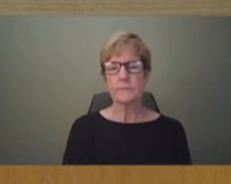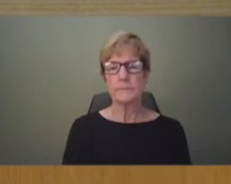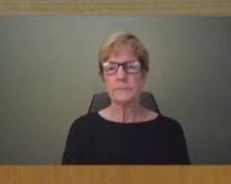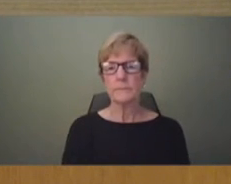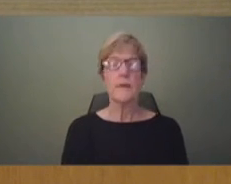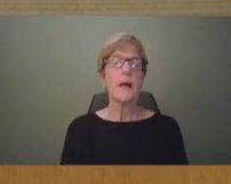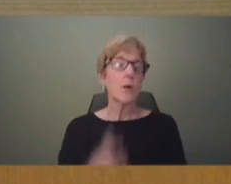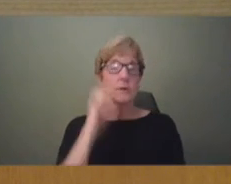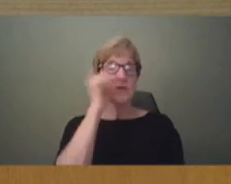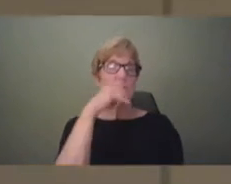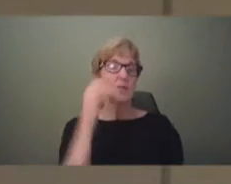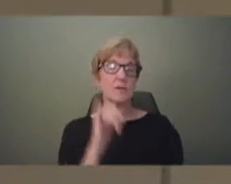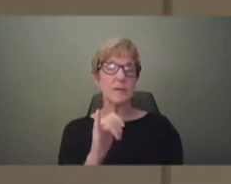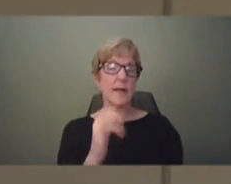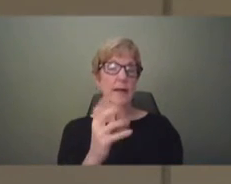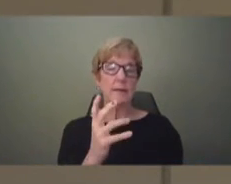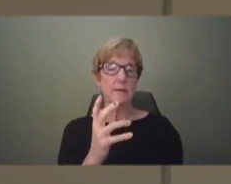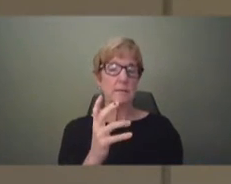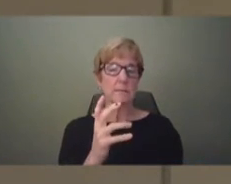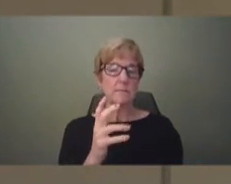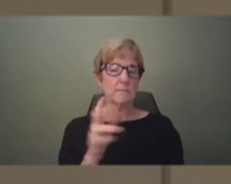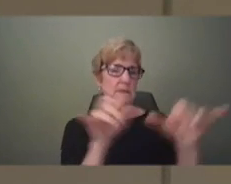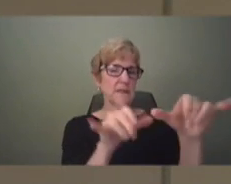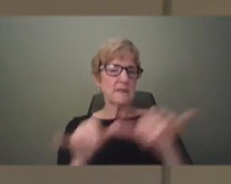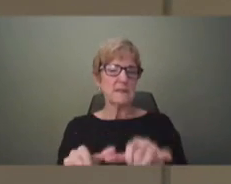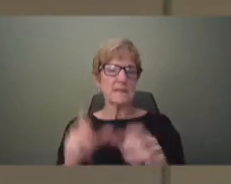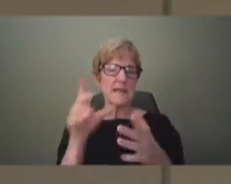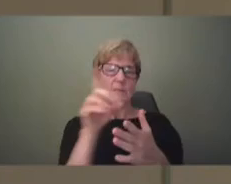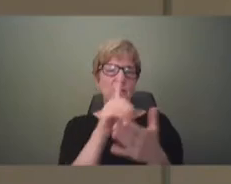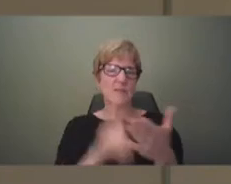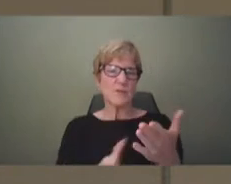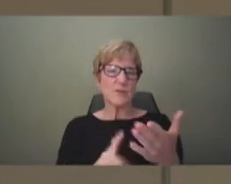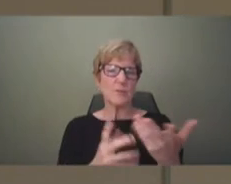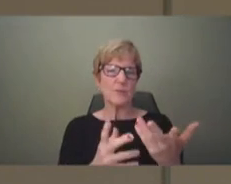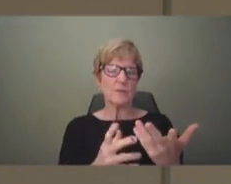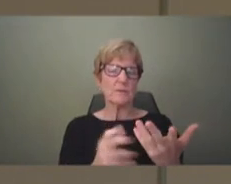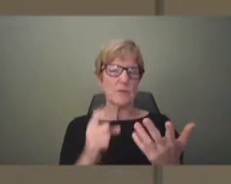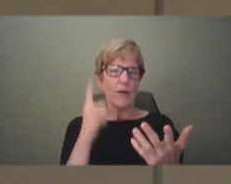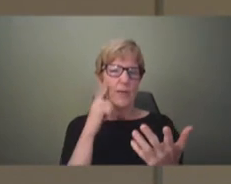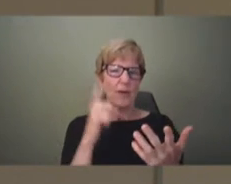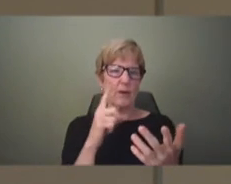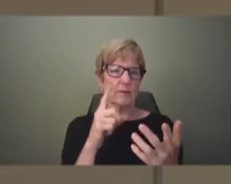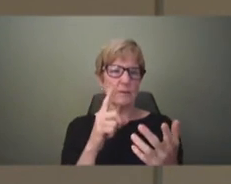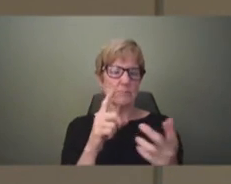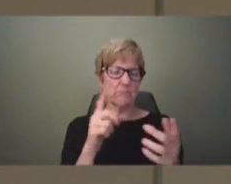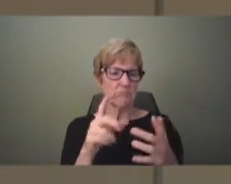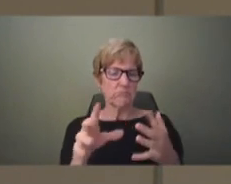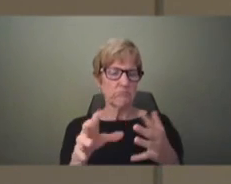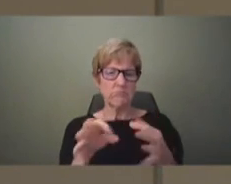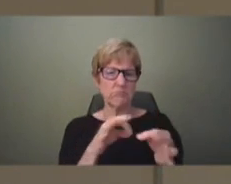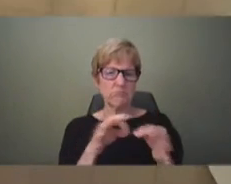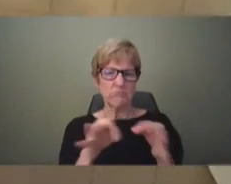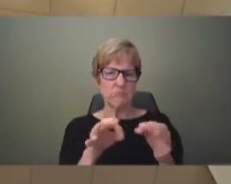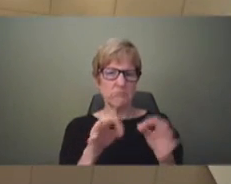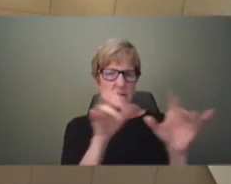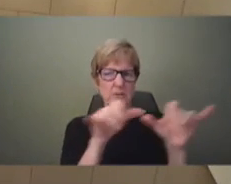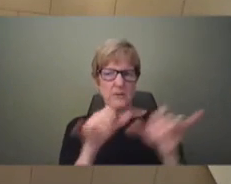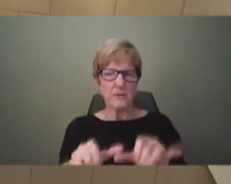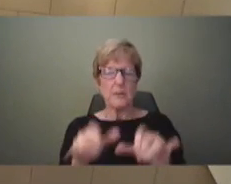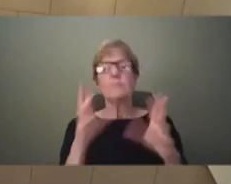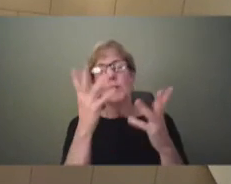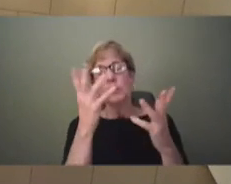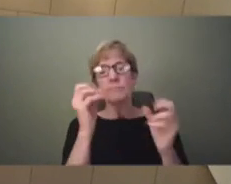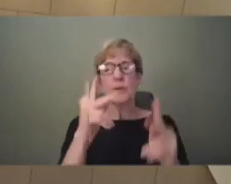like it says it's the same description so I just it looks like it's in the same location okay thank you that's all